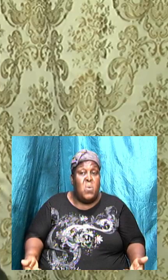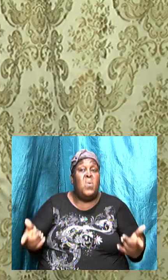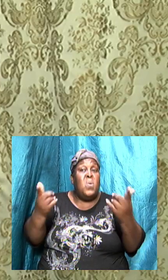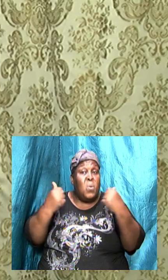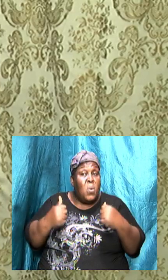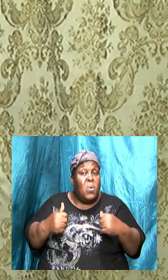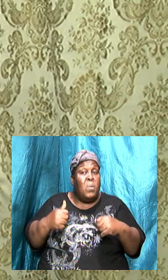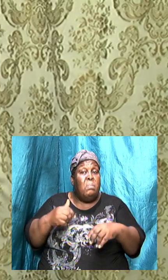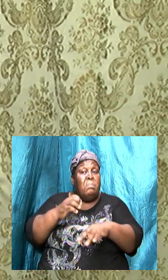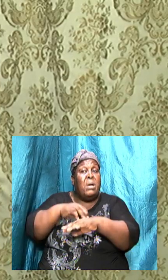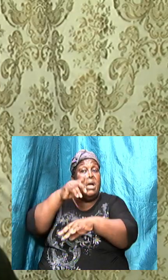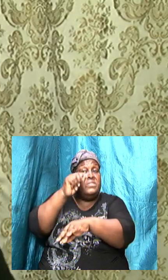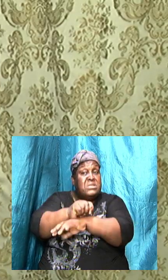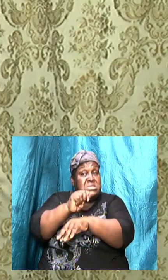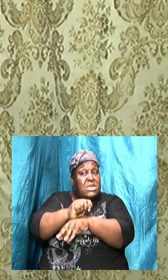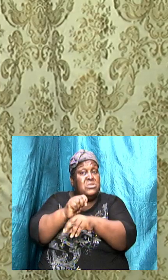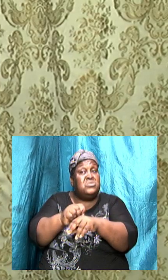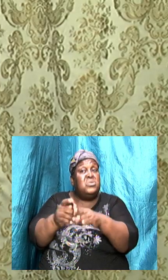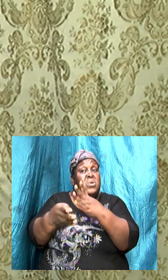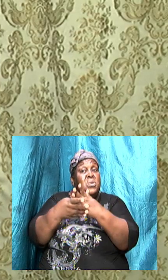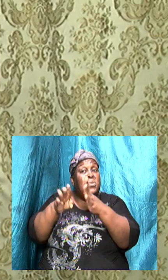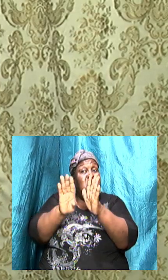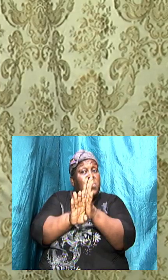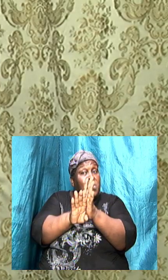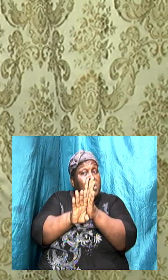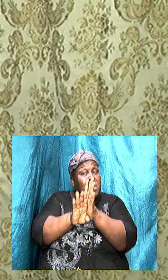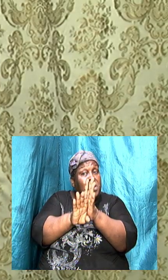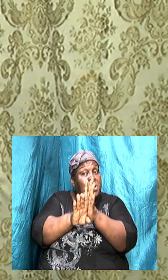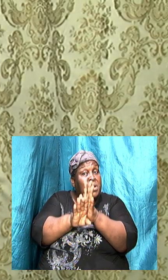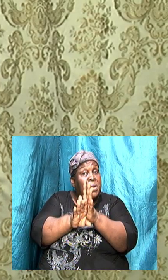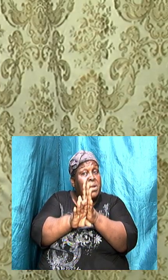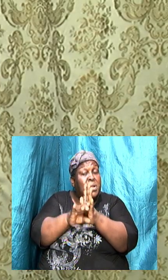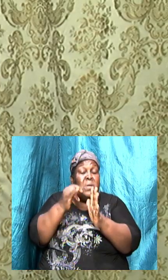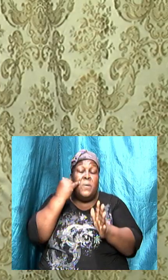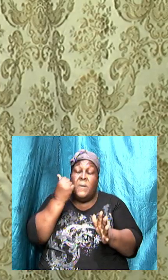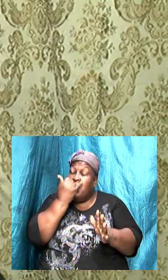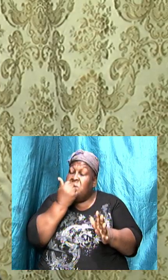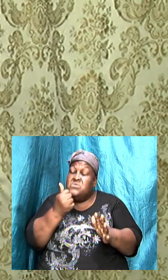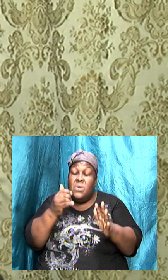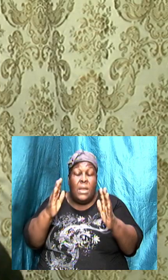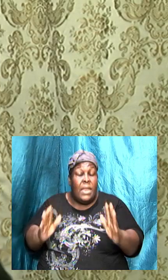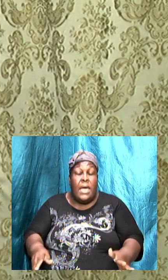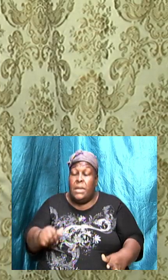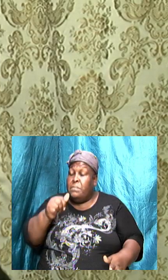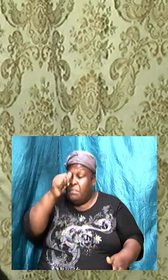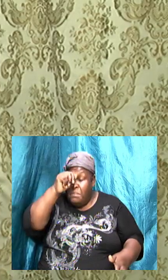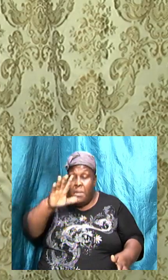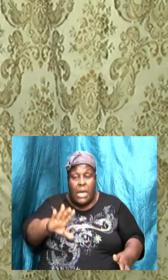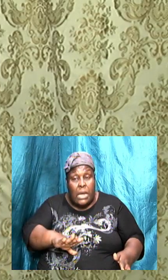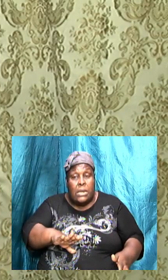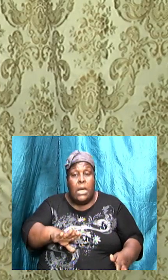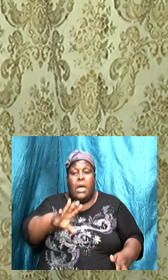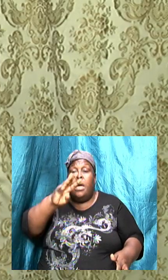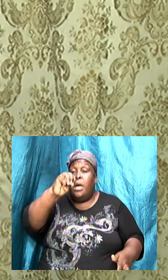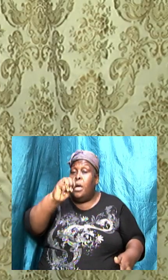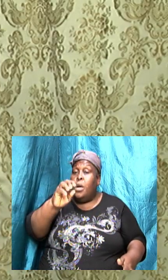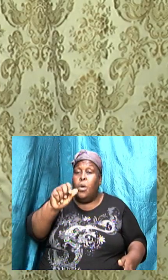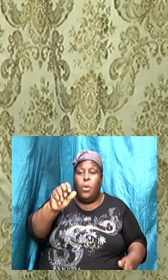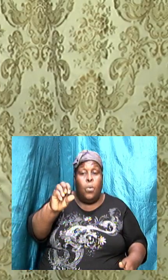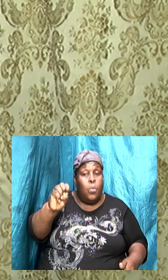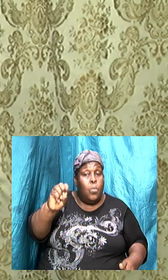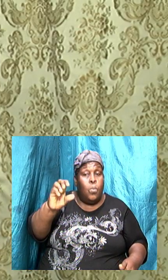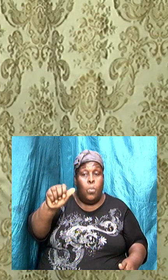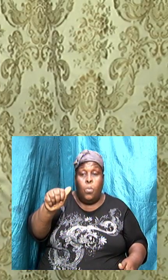door. An Israelite man and a Moabitish woman. And at the tent door, the tent,